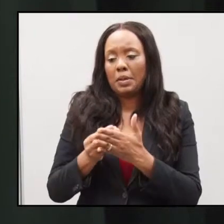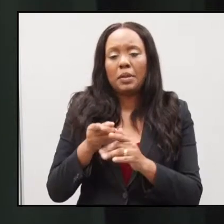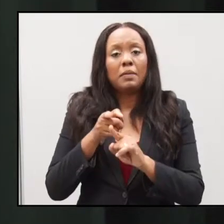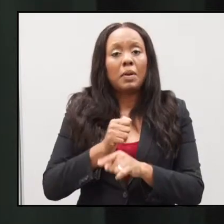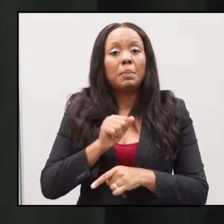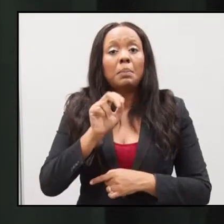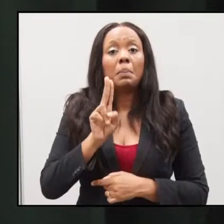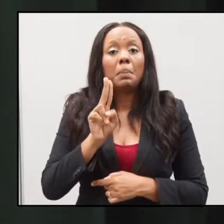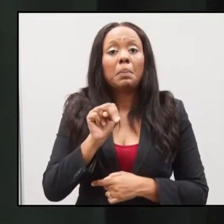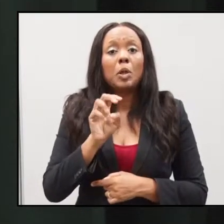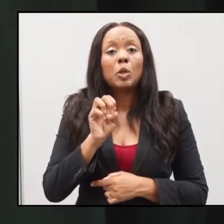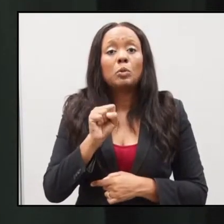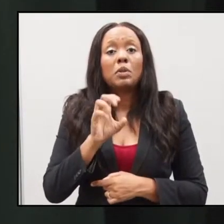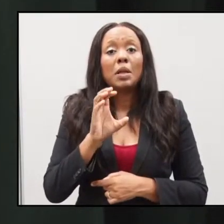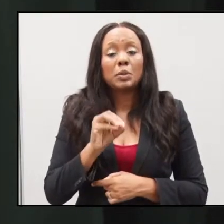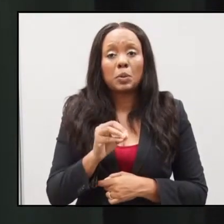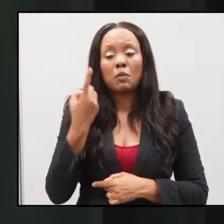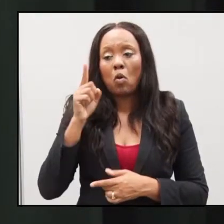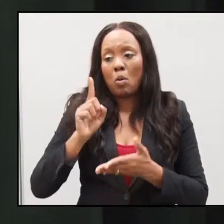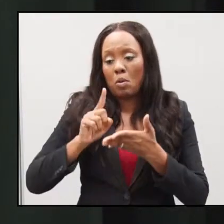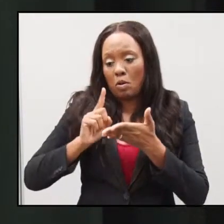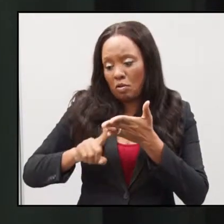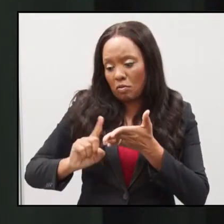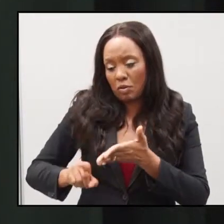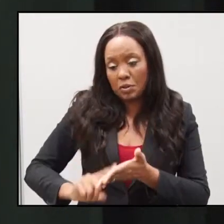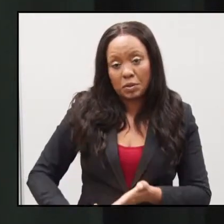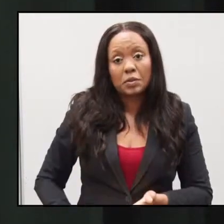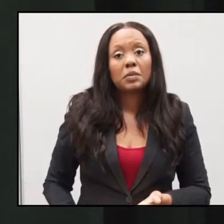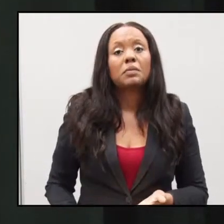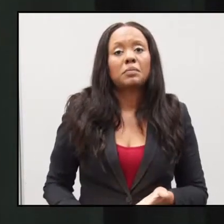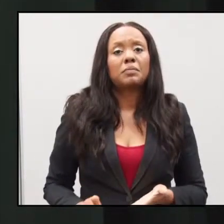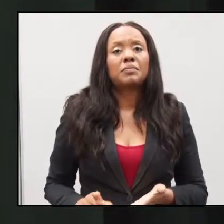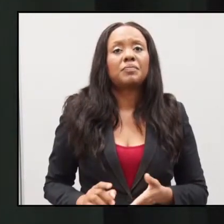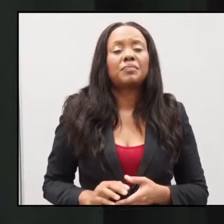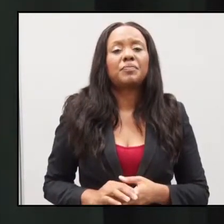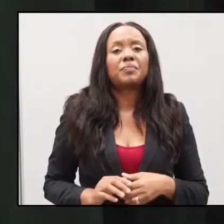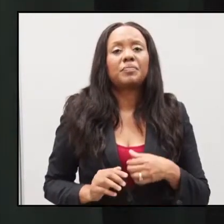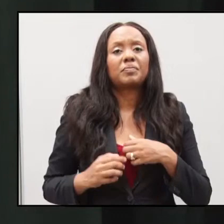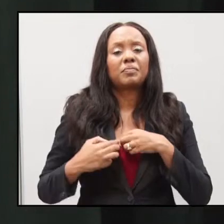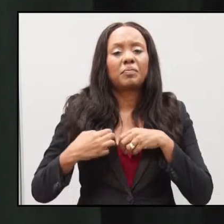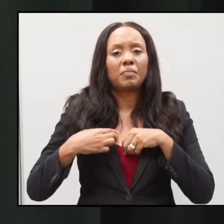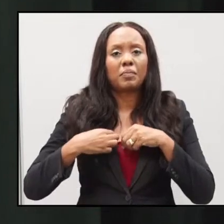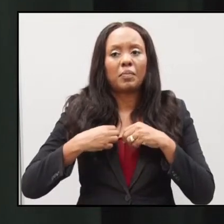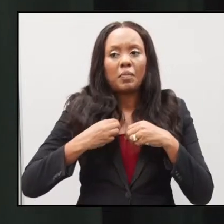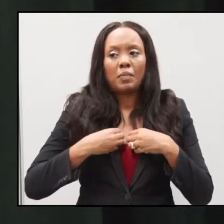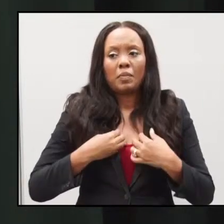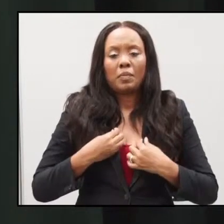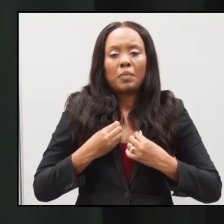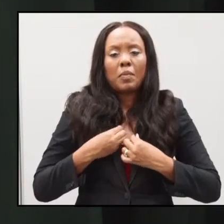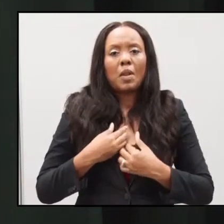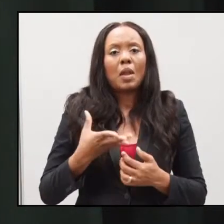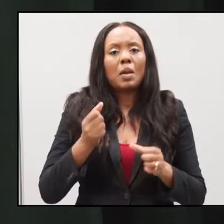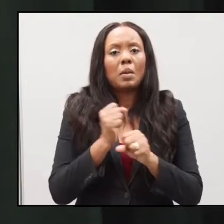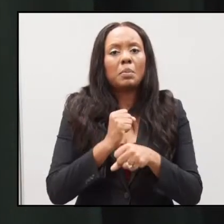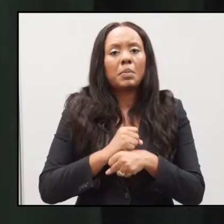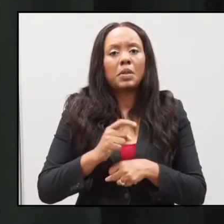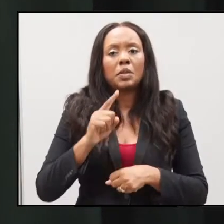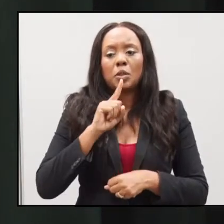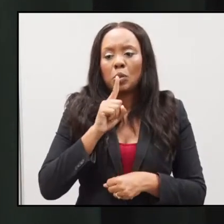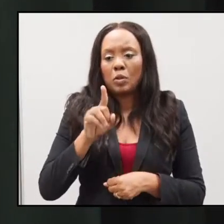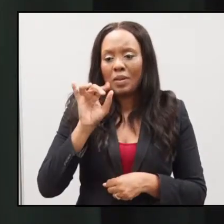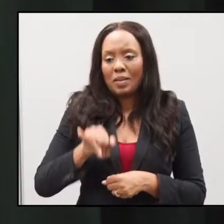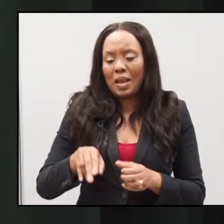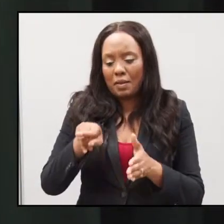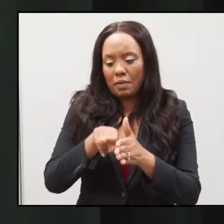initial conceptualization for the museum, and ensuring that the site was in fact listed on